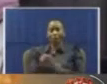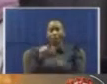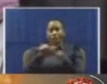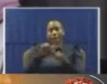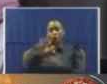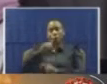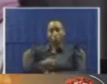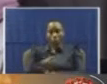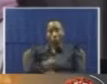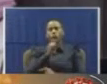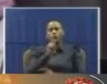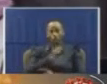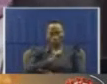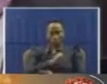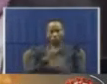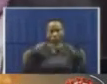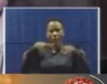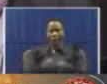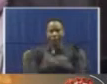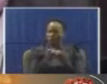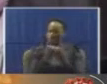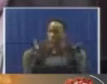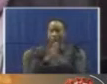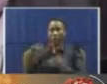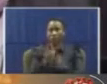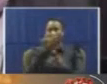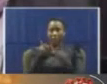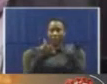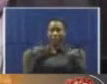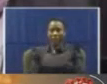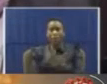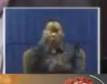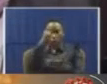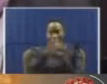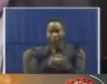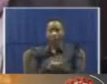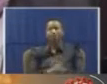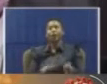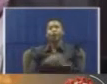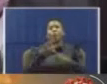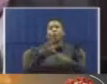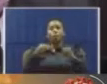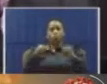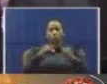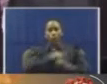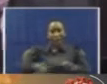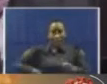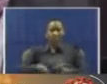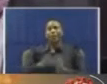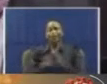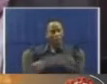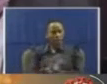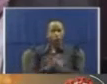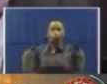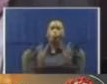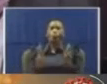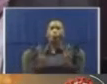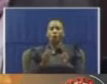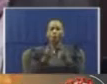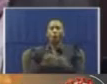Indeed, Chairperson, the majority of South Africans trusted the president and were filled with hope for a better tomorrow. But